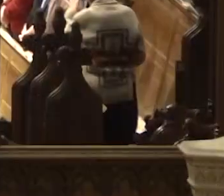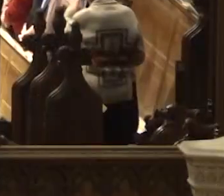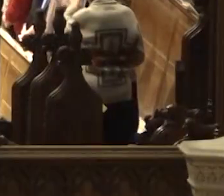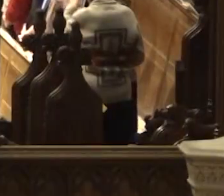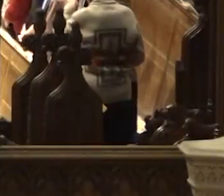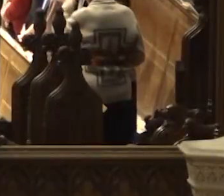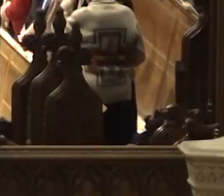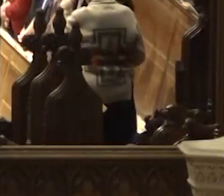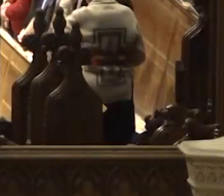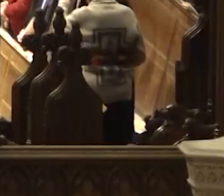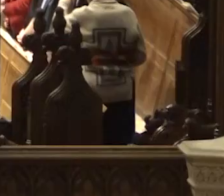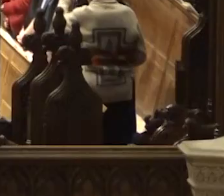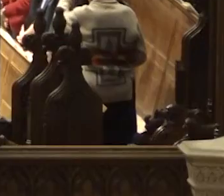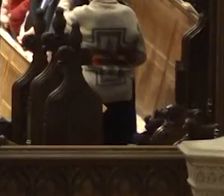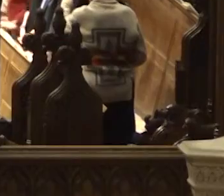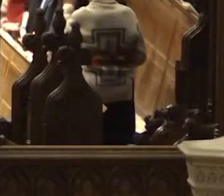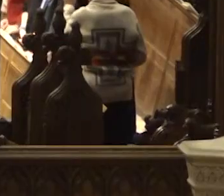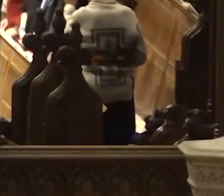So easy.